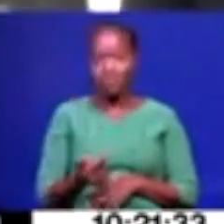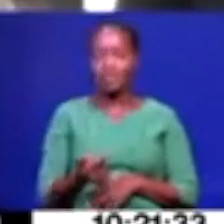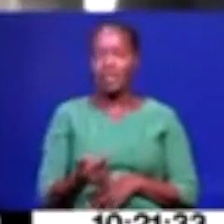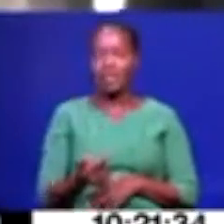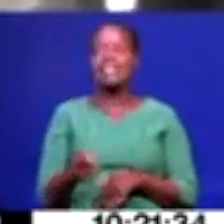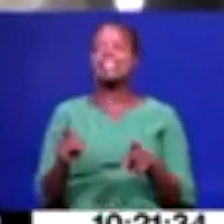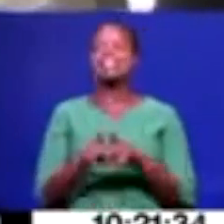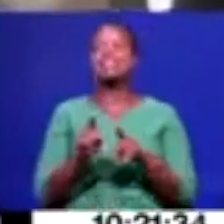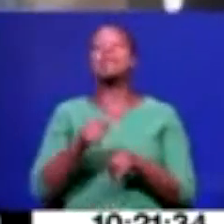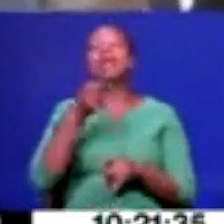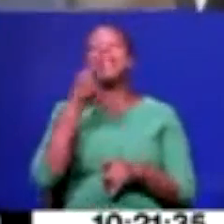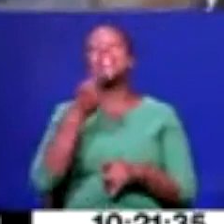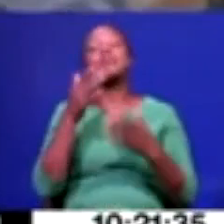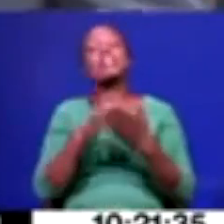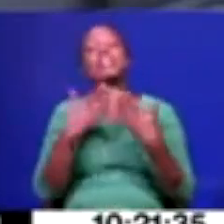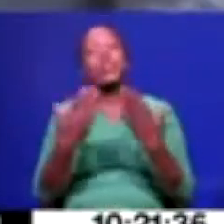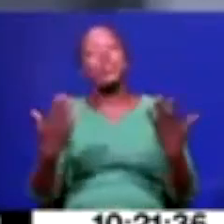pia asemeko kitu.